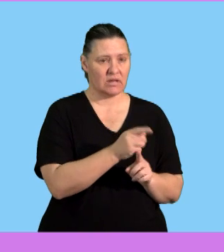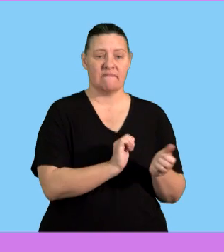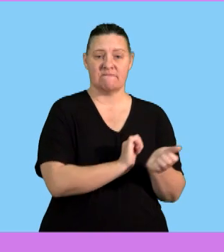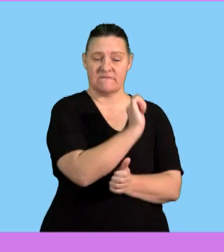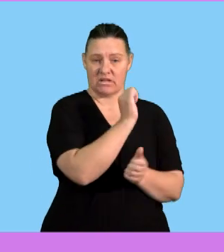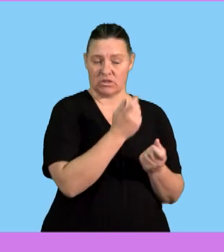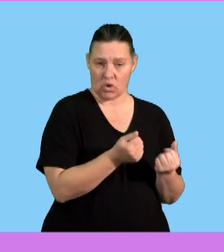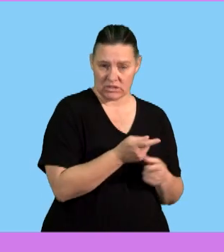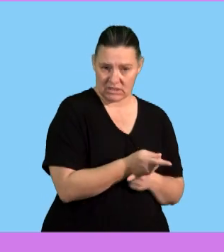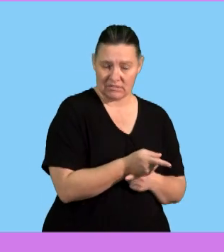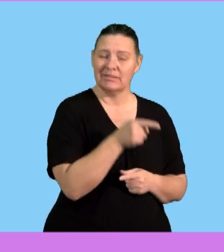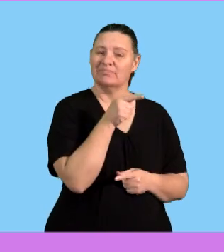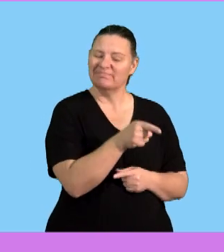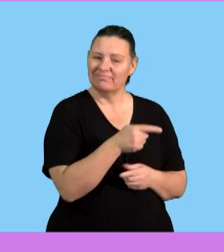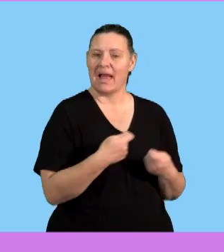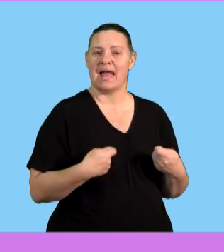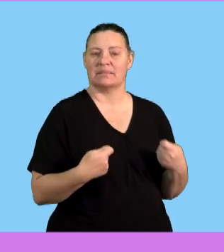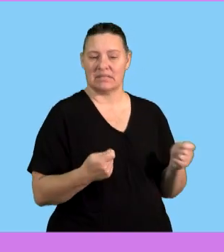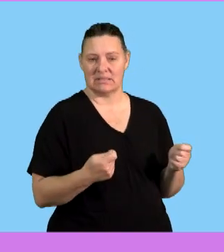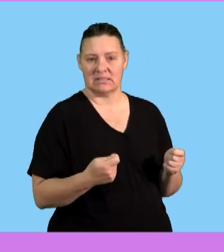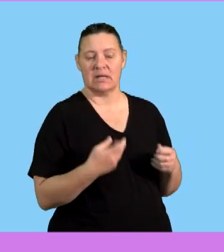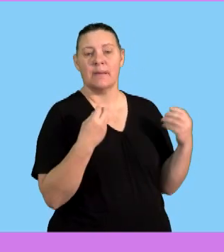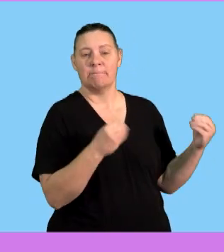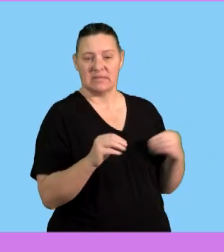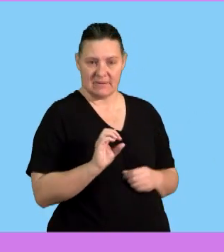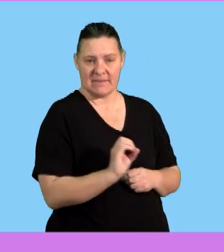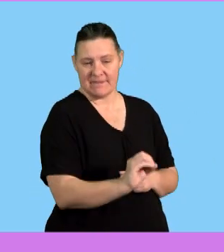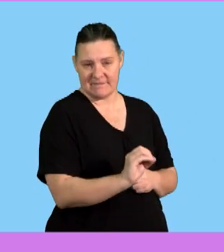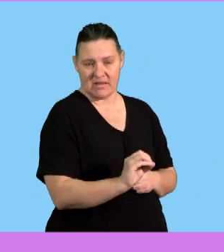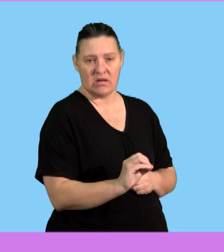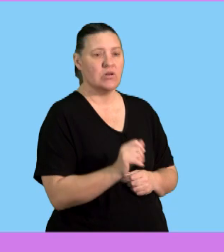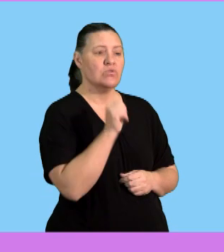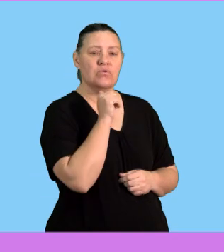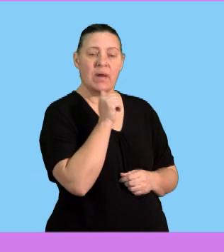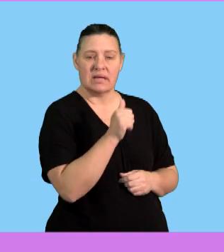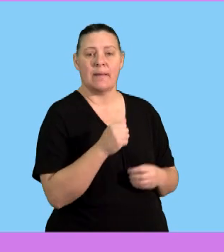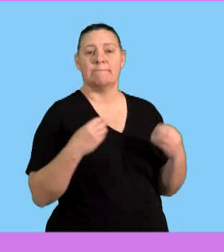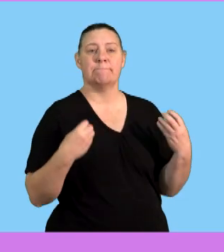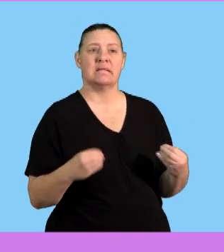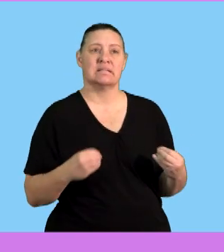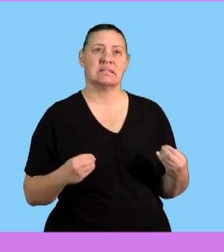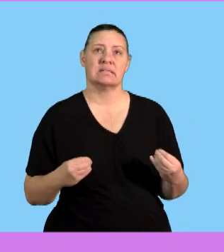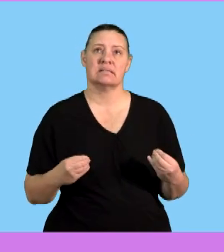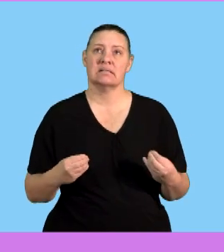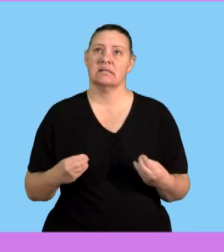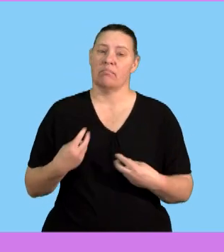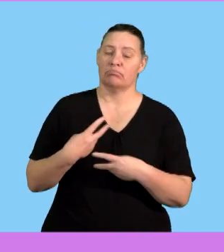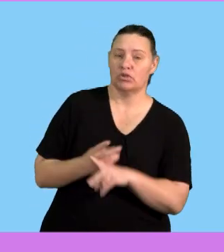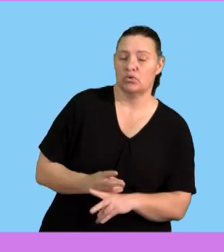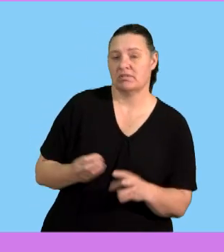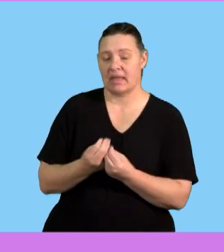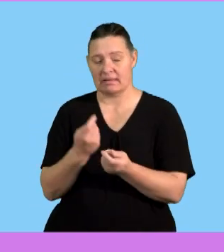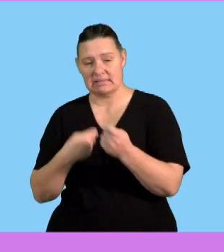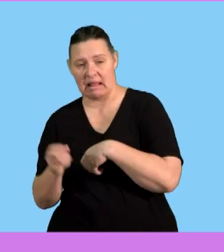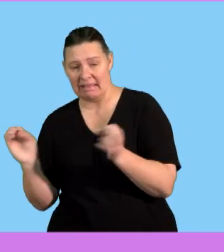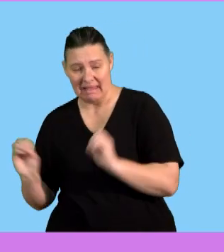one is your fixed costs. Now, that is expenses that the business has even if the business does not